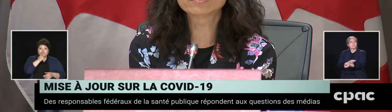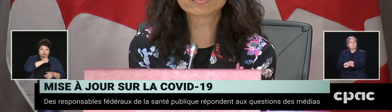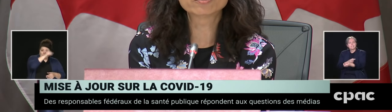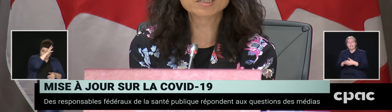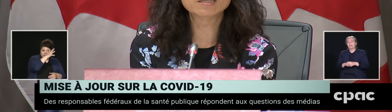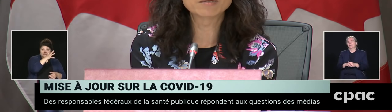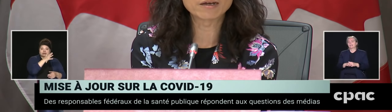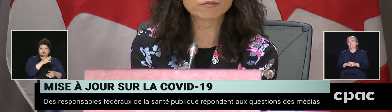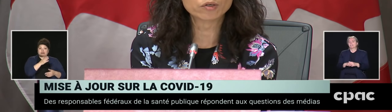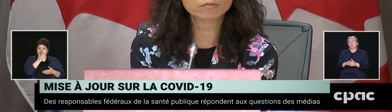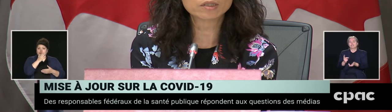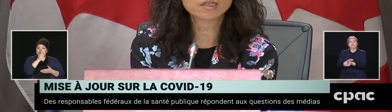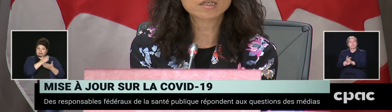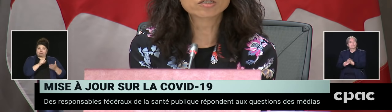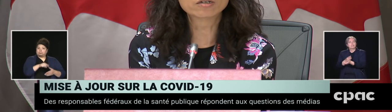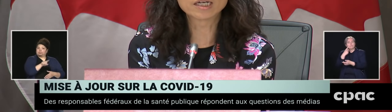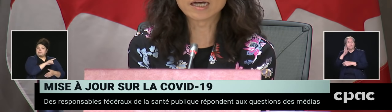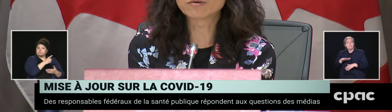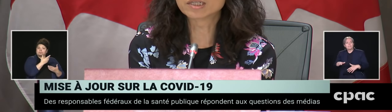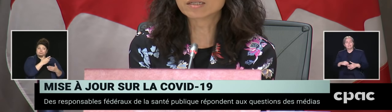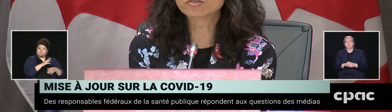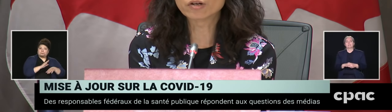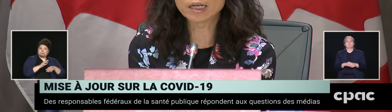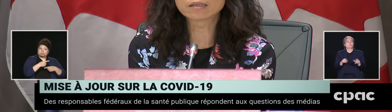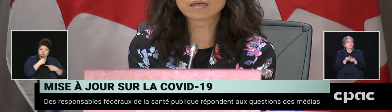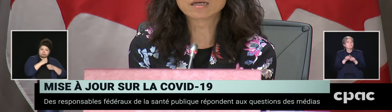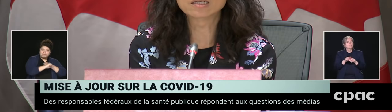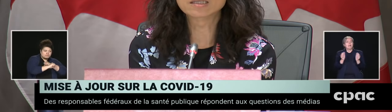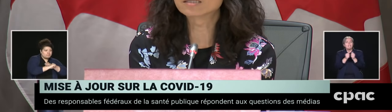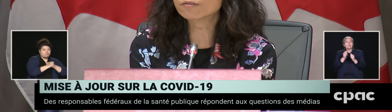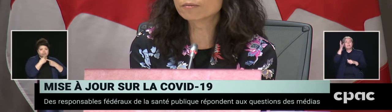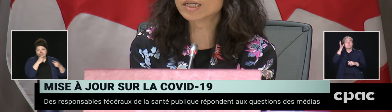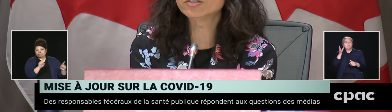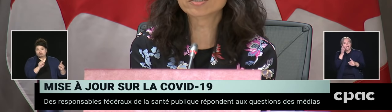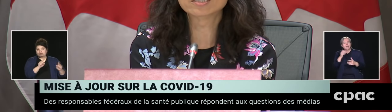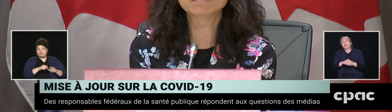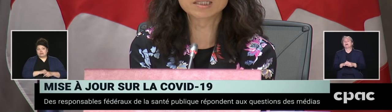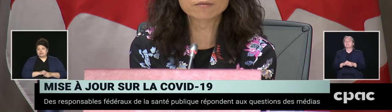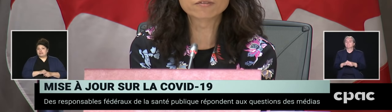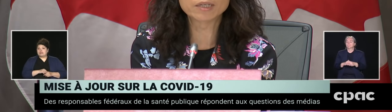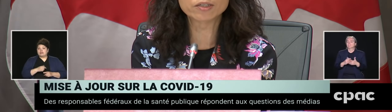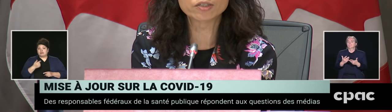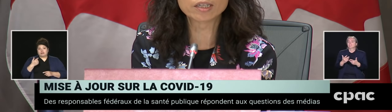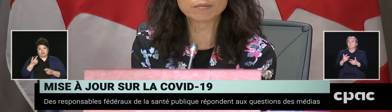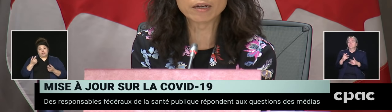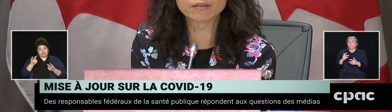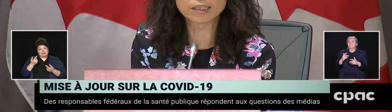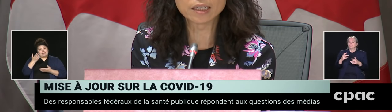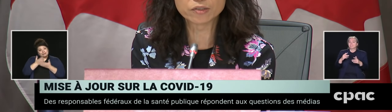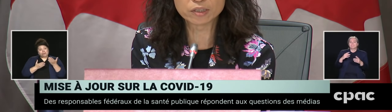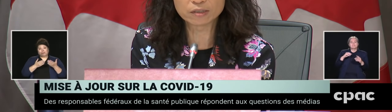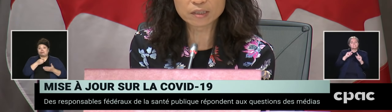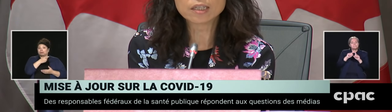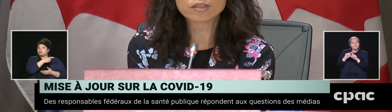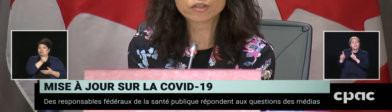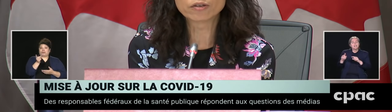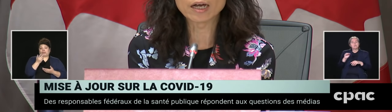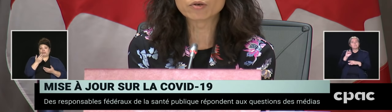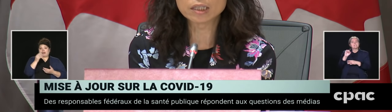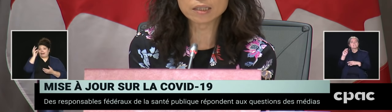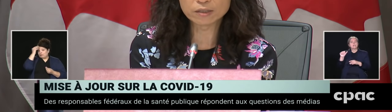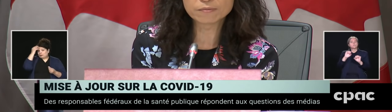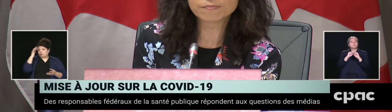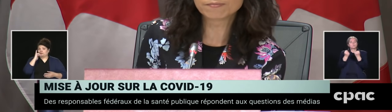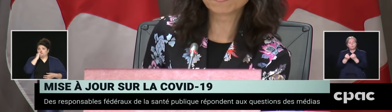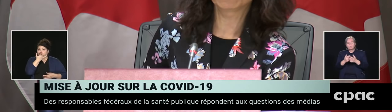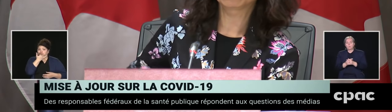as well as social media platforms, to look at how we can address the disinformation and misinformation about vaccinations. So that